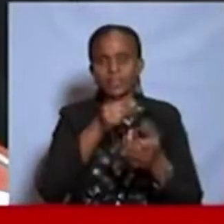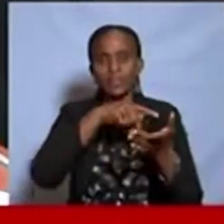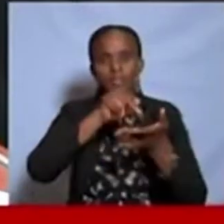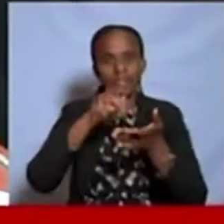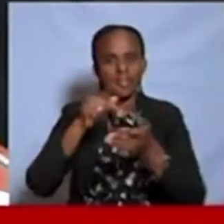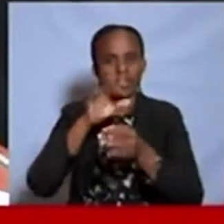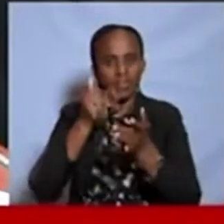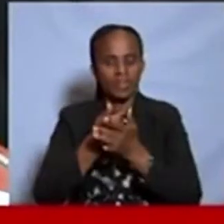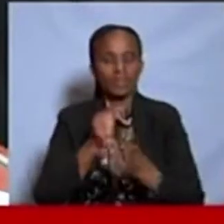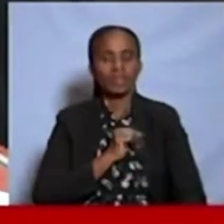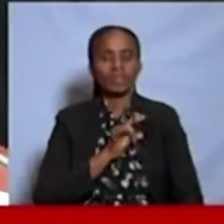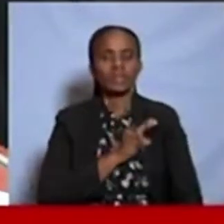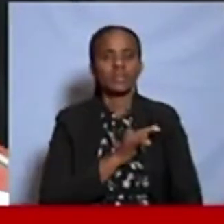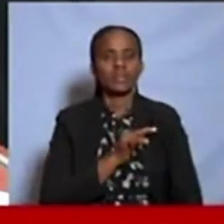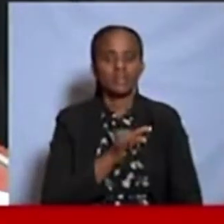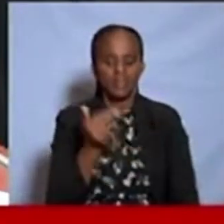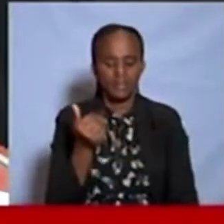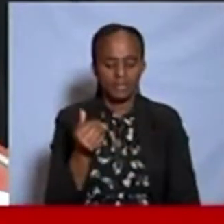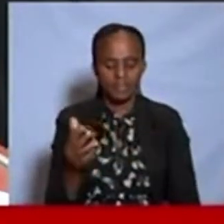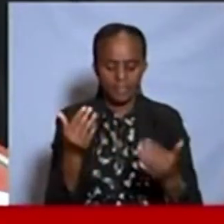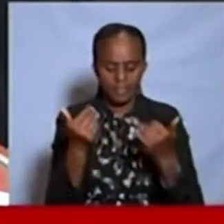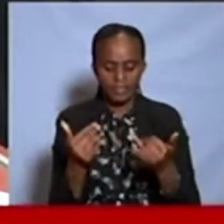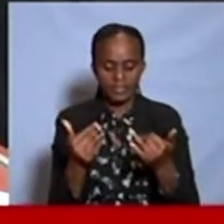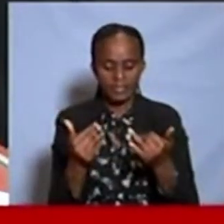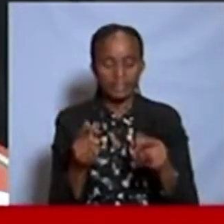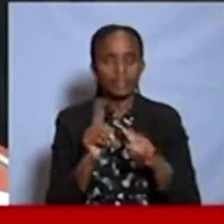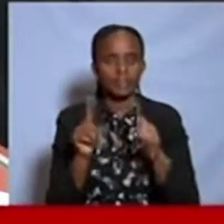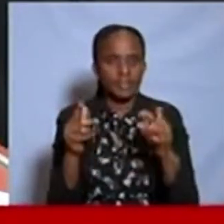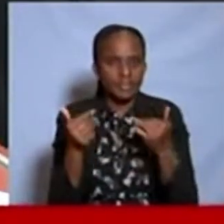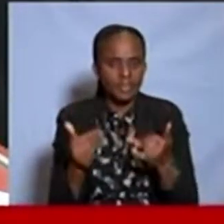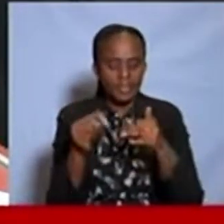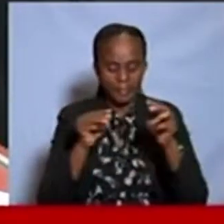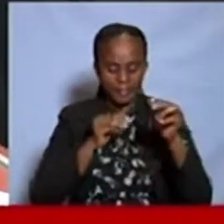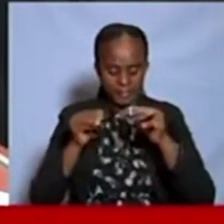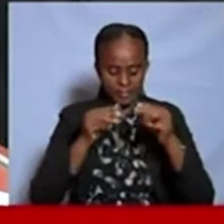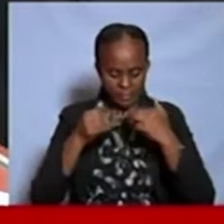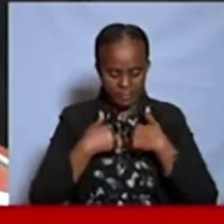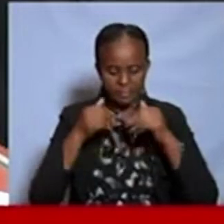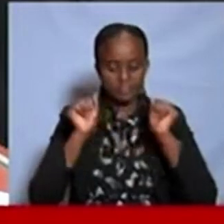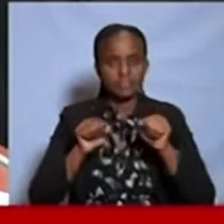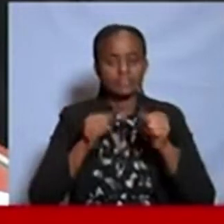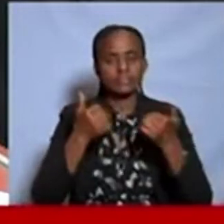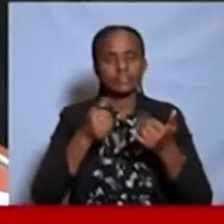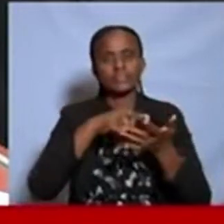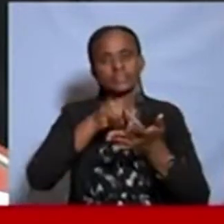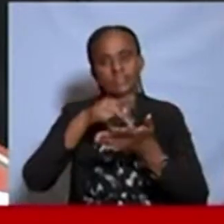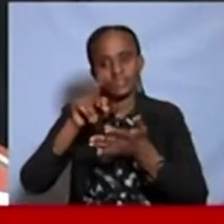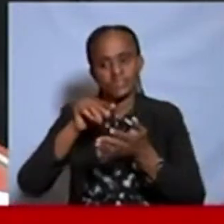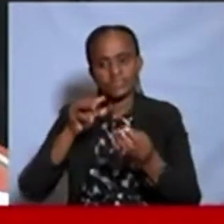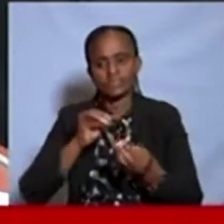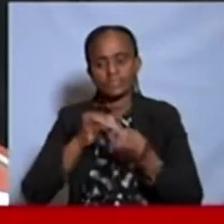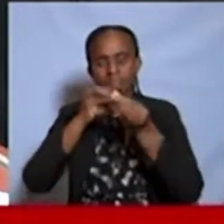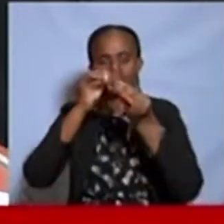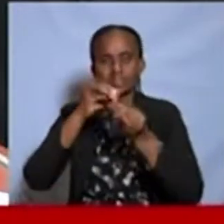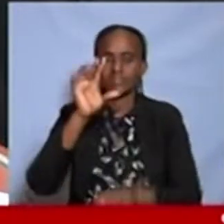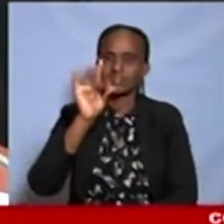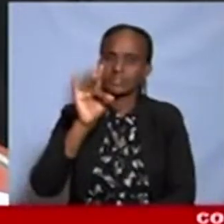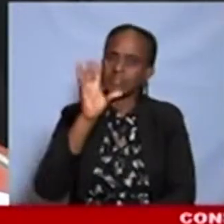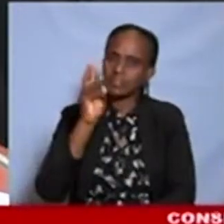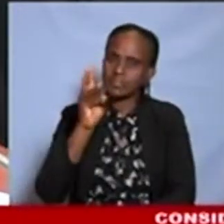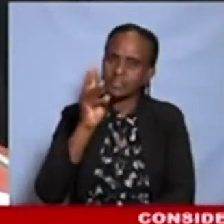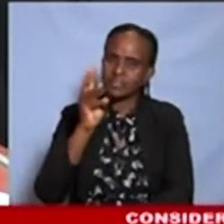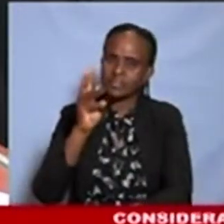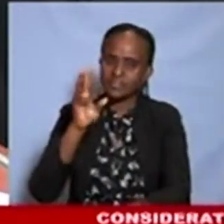statutory obligations as they fall due. However, management has been able to pay a total of